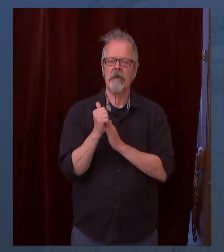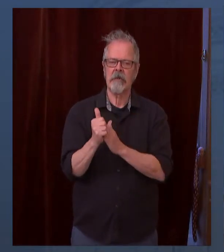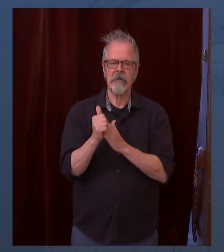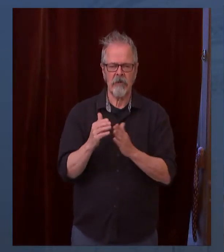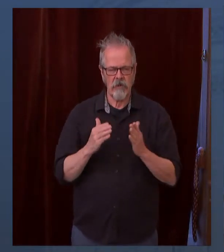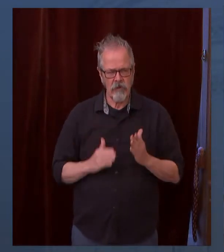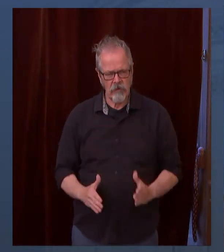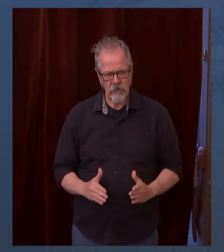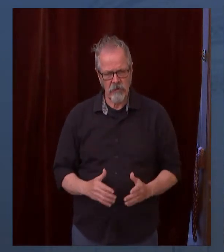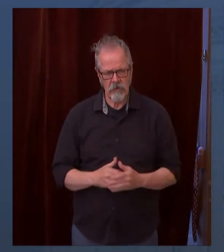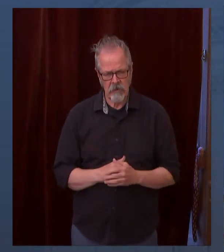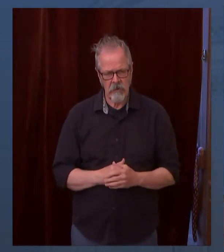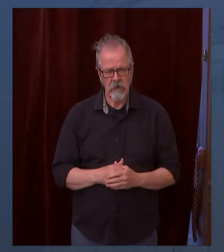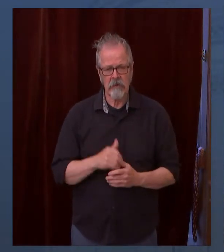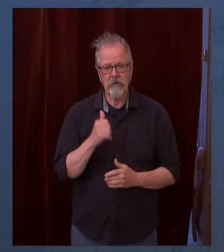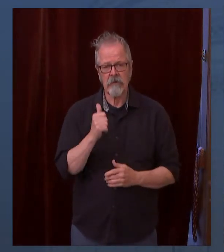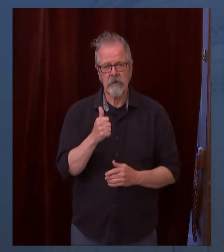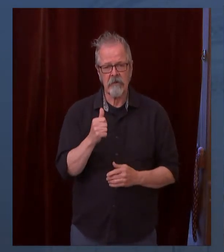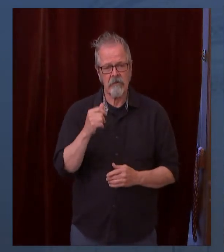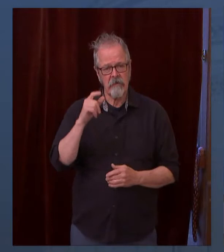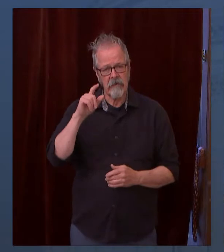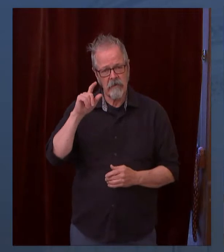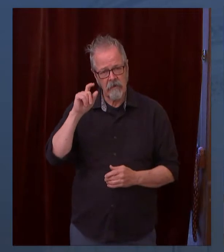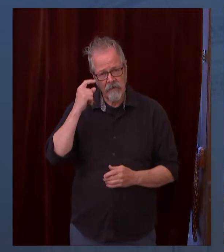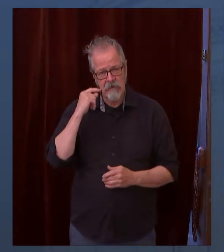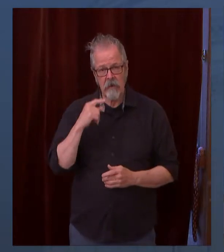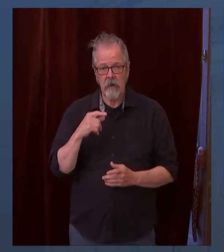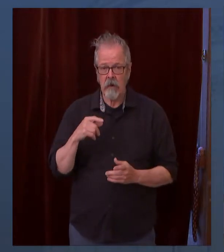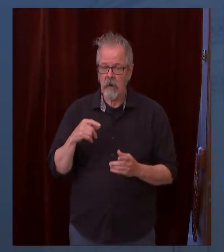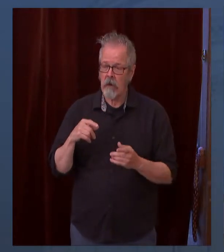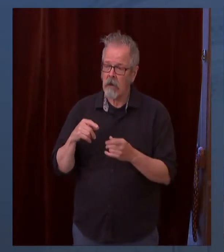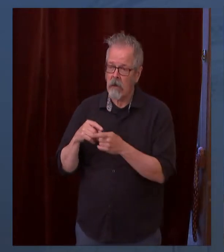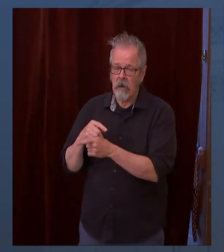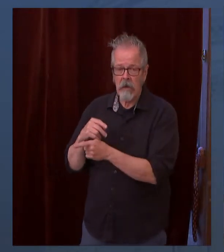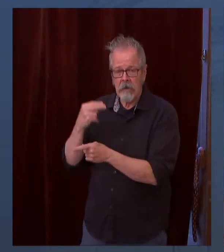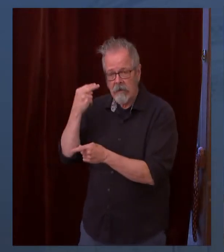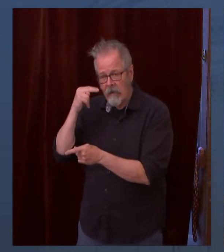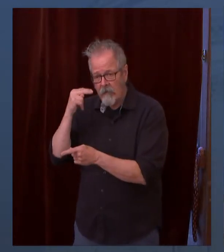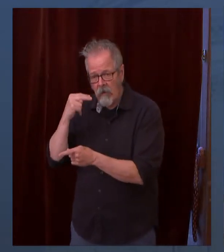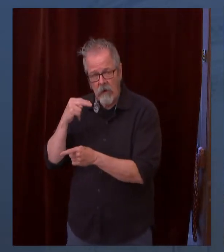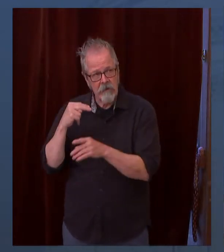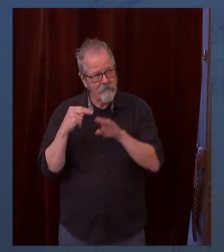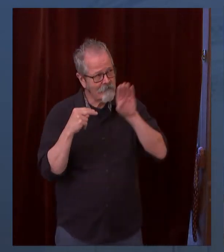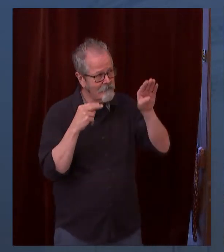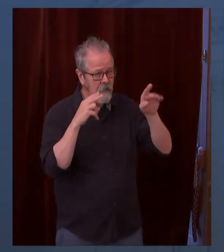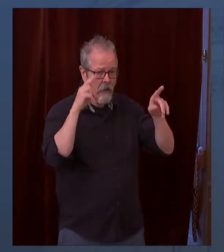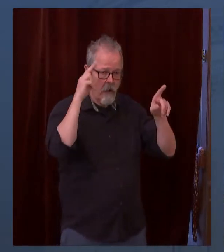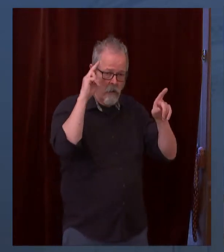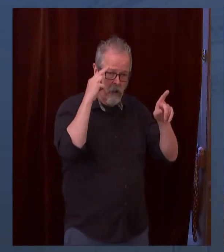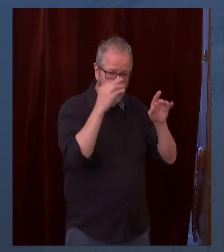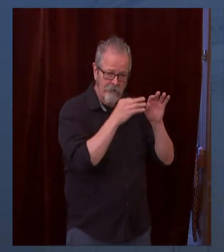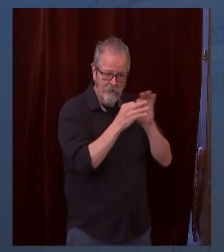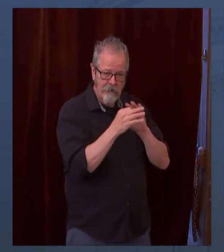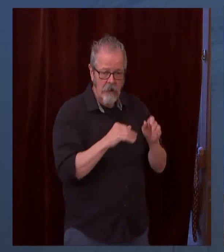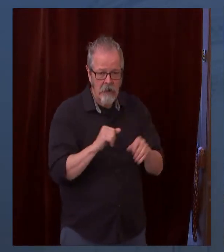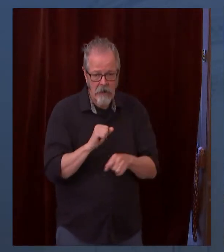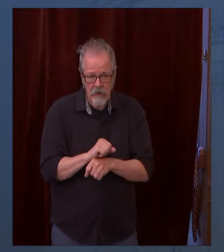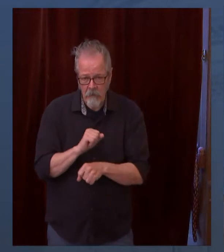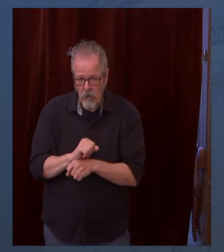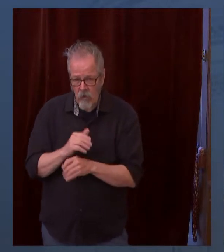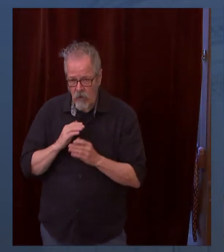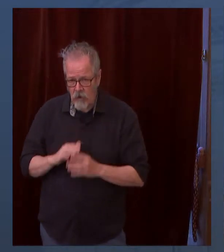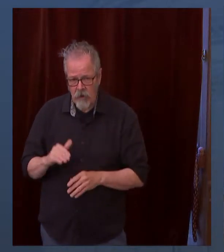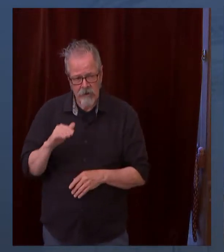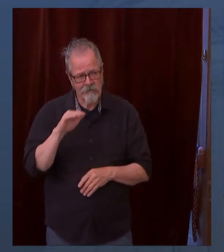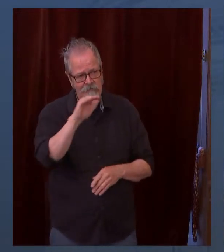and employees can talk to their managers and neighbors talk to their neighbors and both